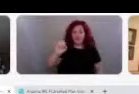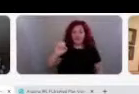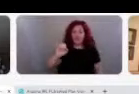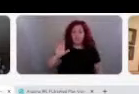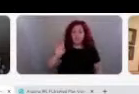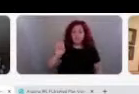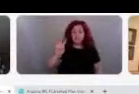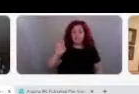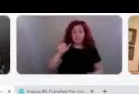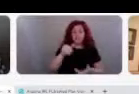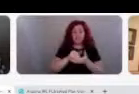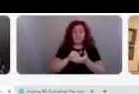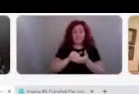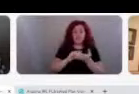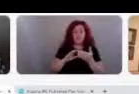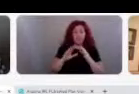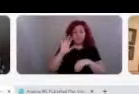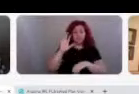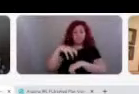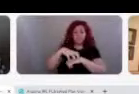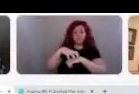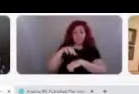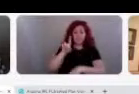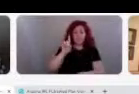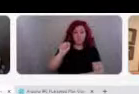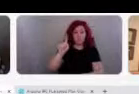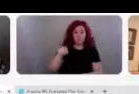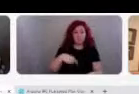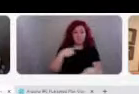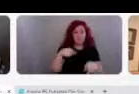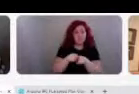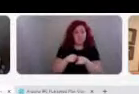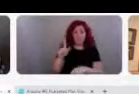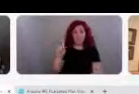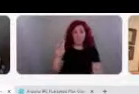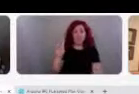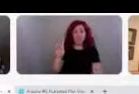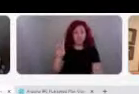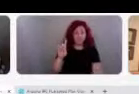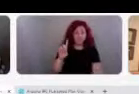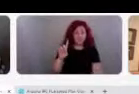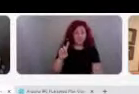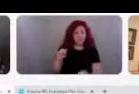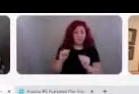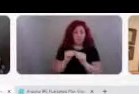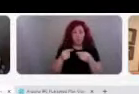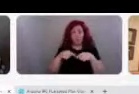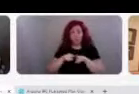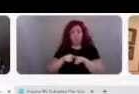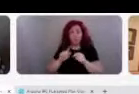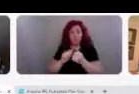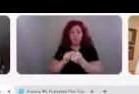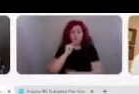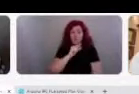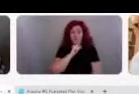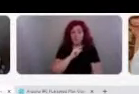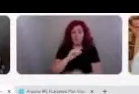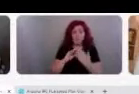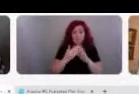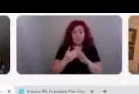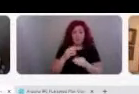complex in downtown area should be kept within the same legislative district and more closely aligned to the gilbert town boundaries